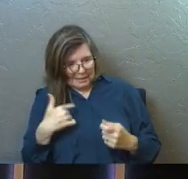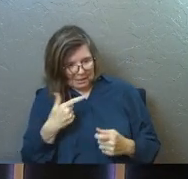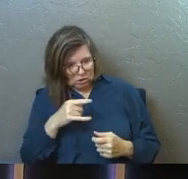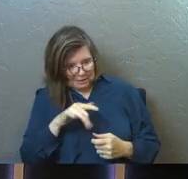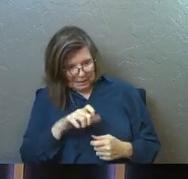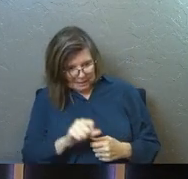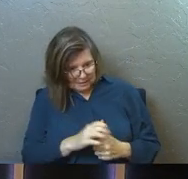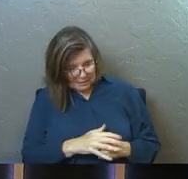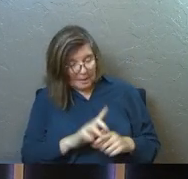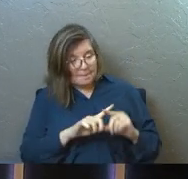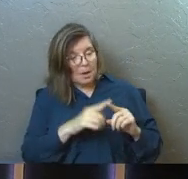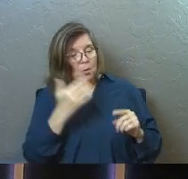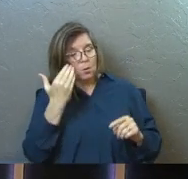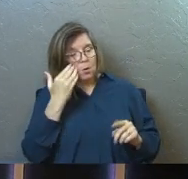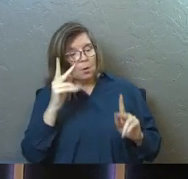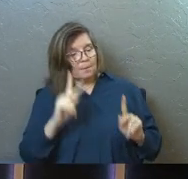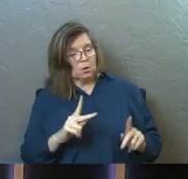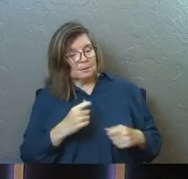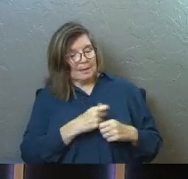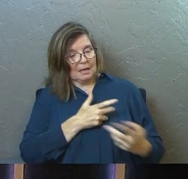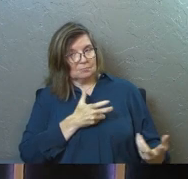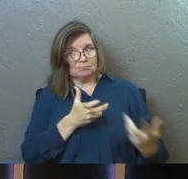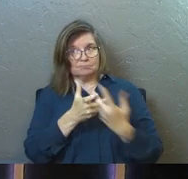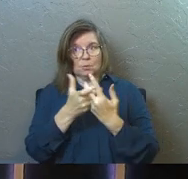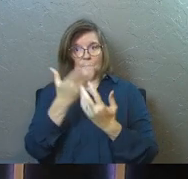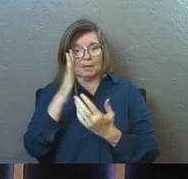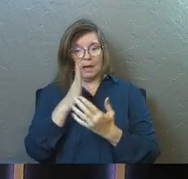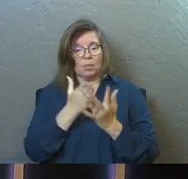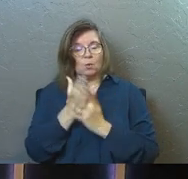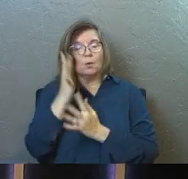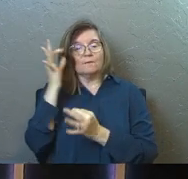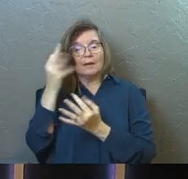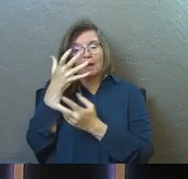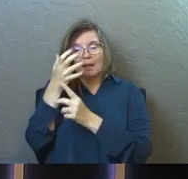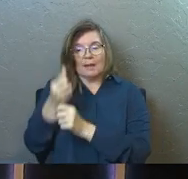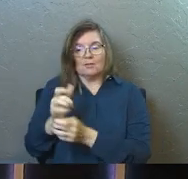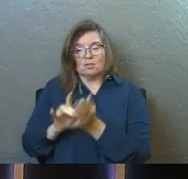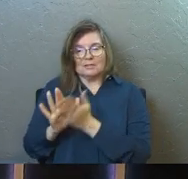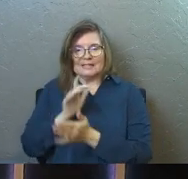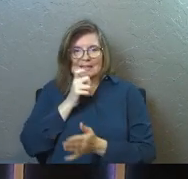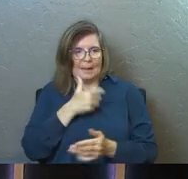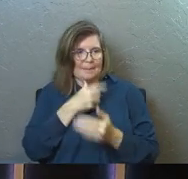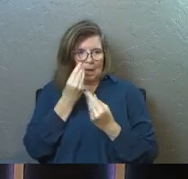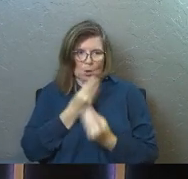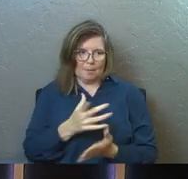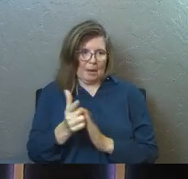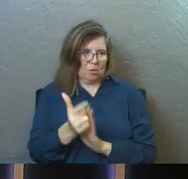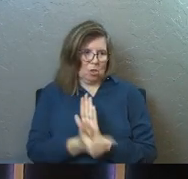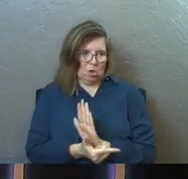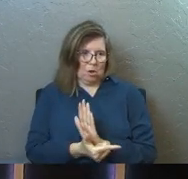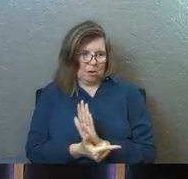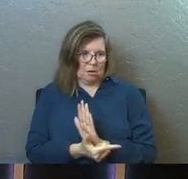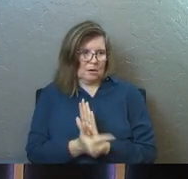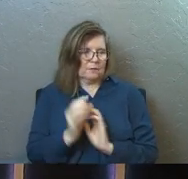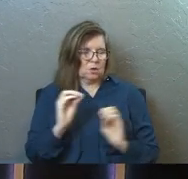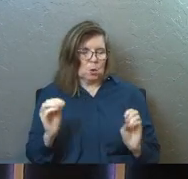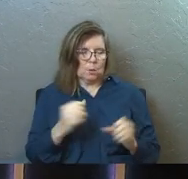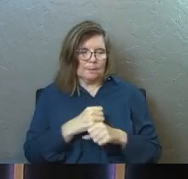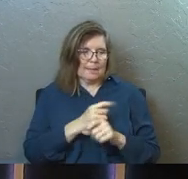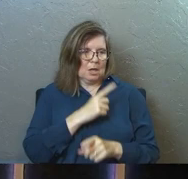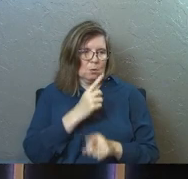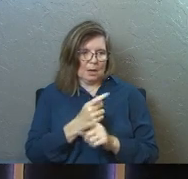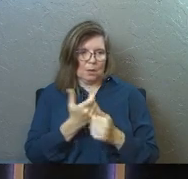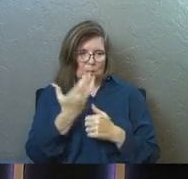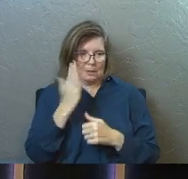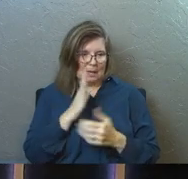like the Gentiles. Yet we know that a person is made right with God by faith in Jesus Christ, not by obeying the law, for no one will ever be